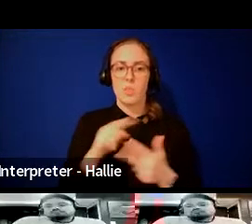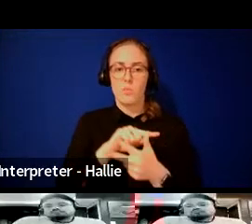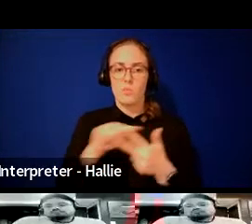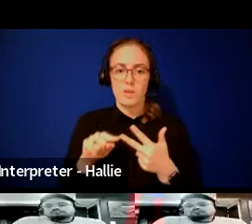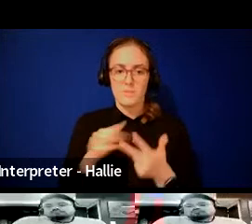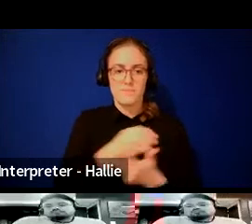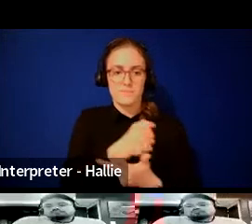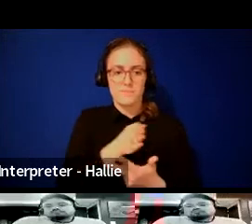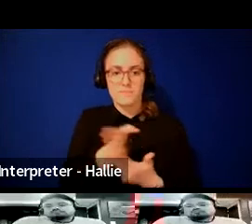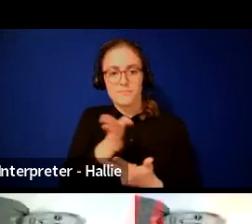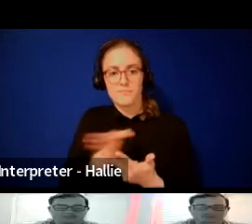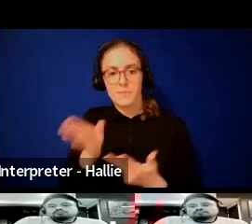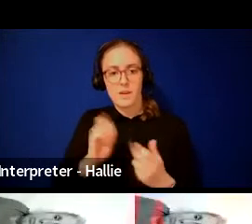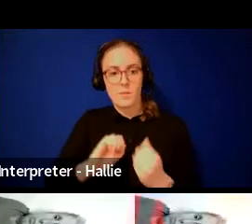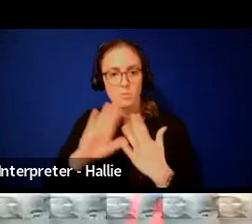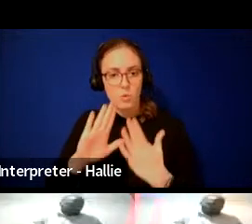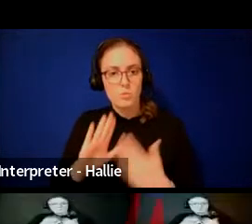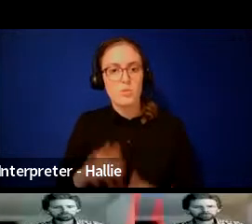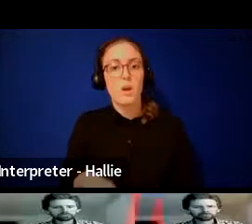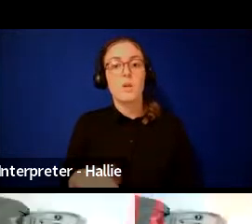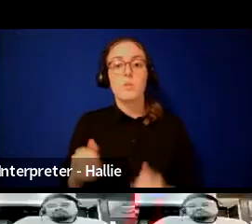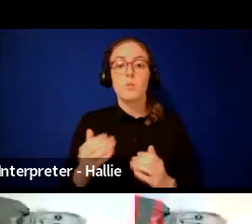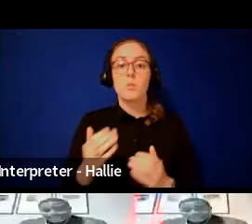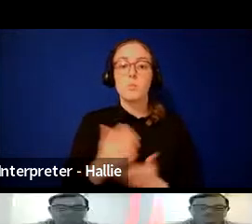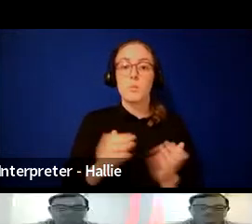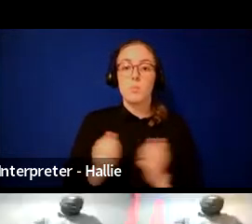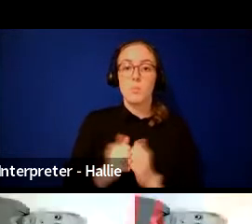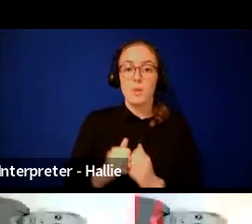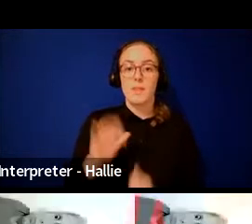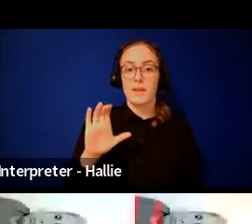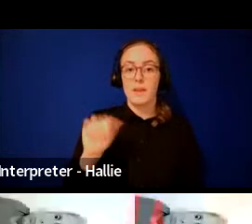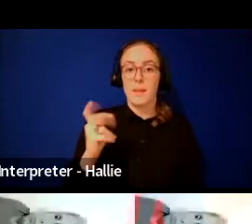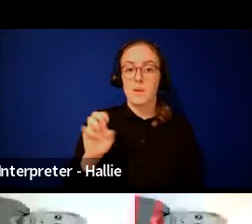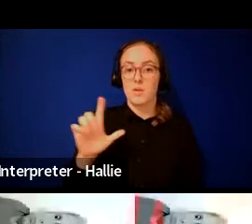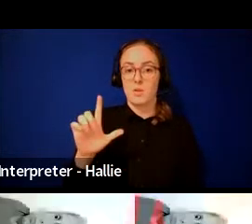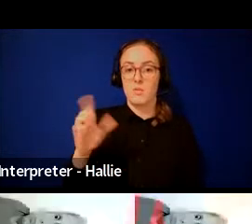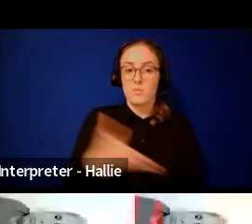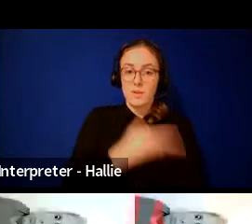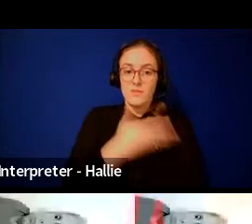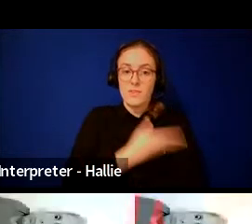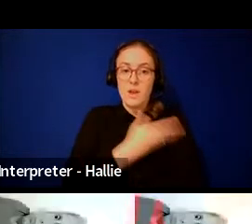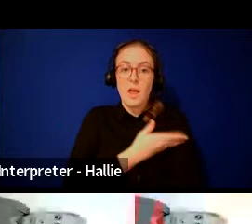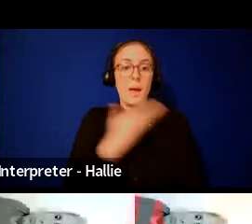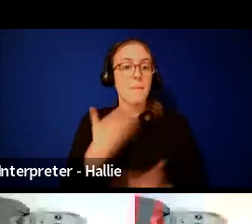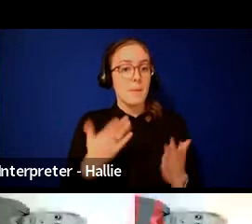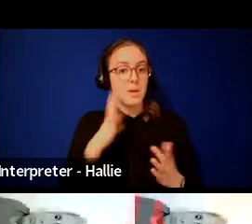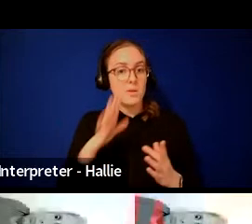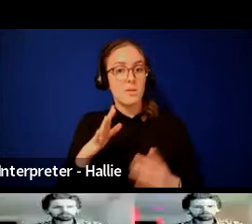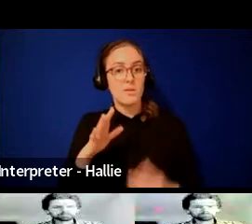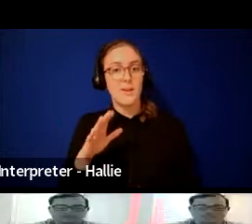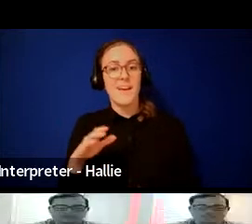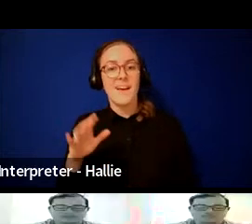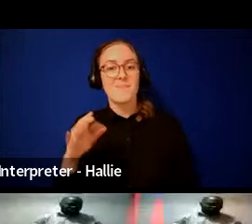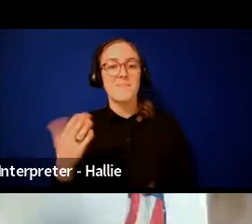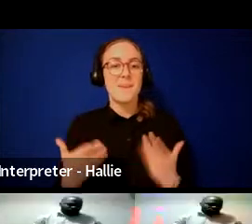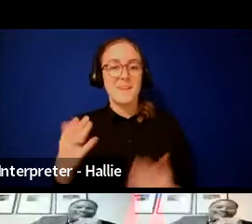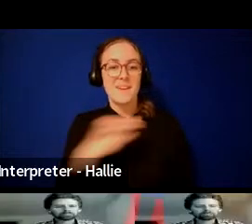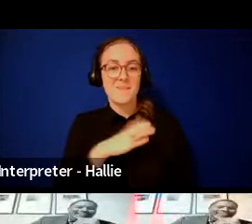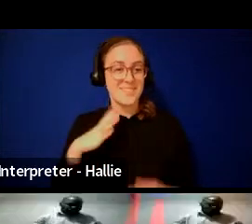So one, when we do capital renovations, who knows? Commissioner Rhodes may love it and say, hey, we want a pickleball court at